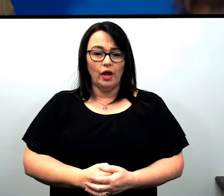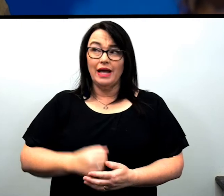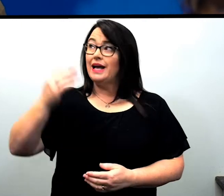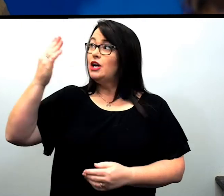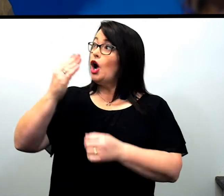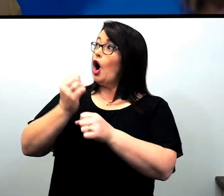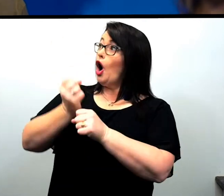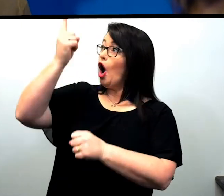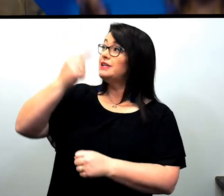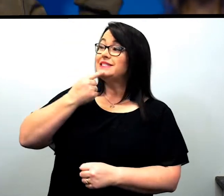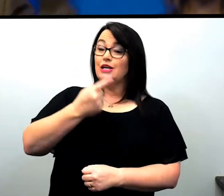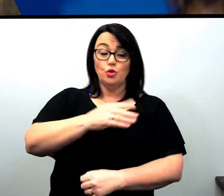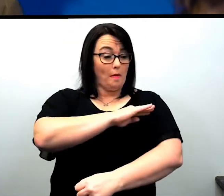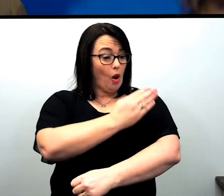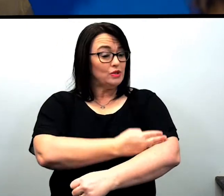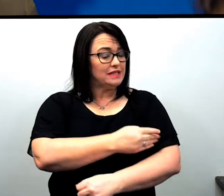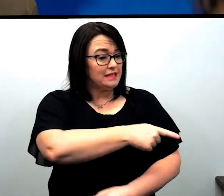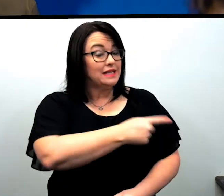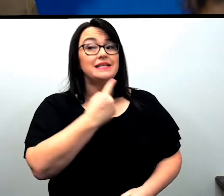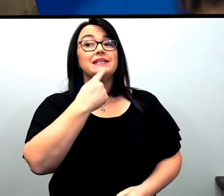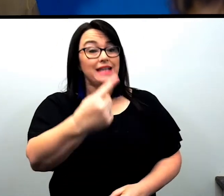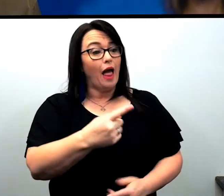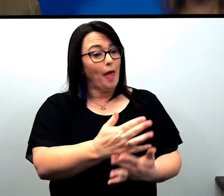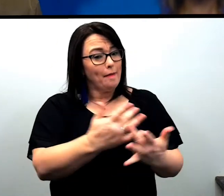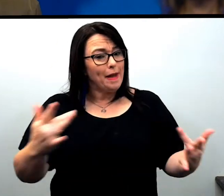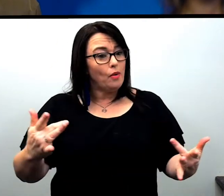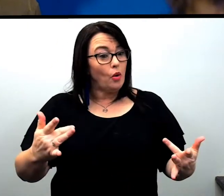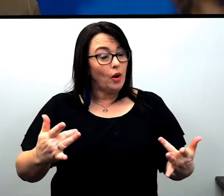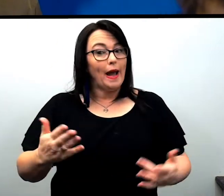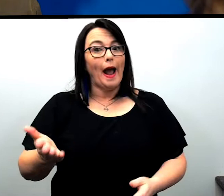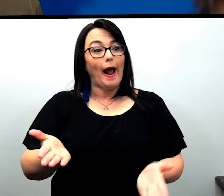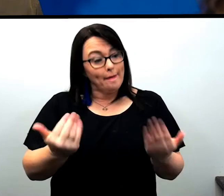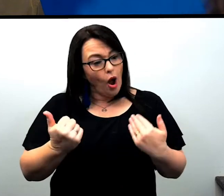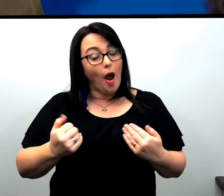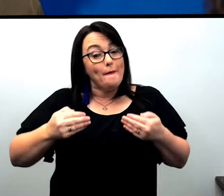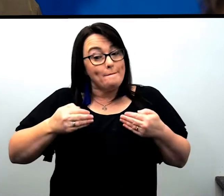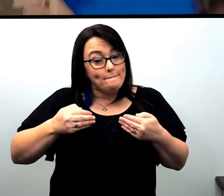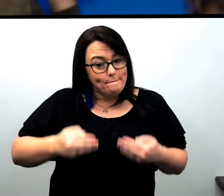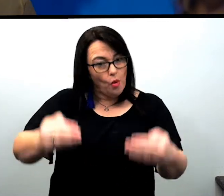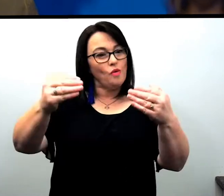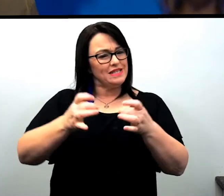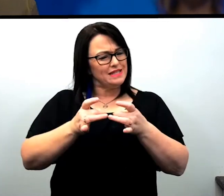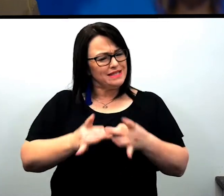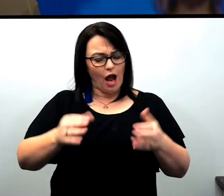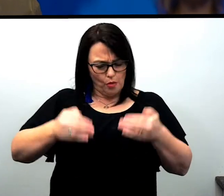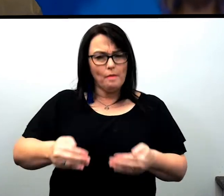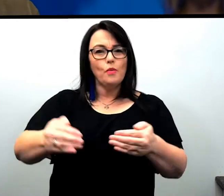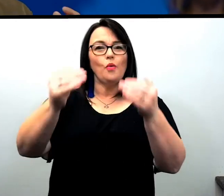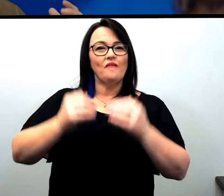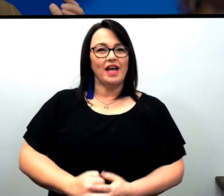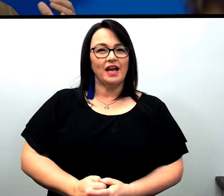out? Tell the people to get moving. I really feel like a word for the church right now